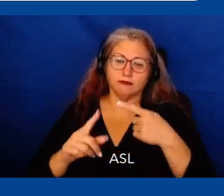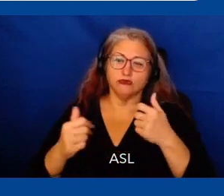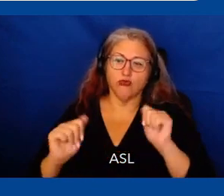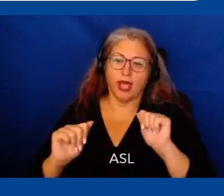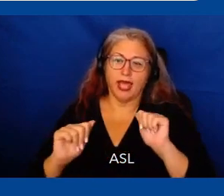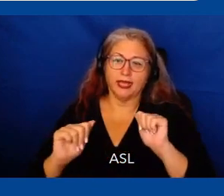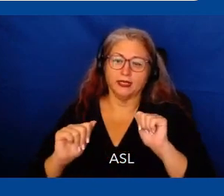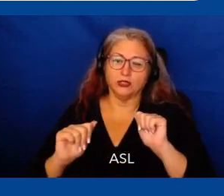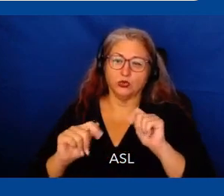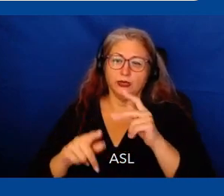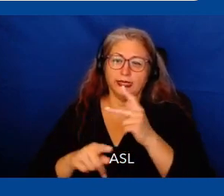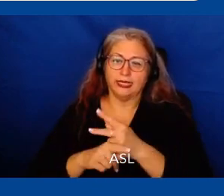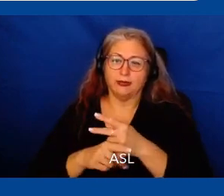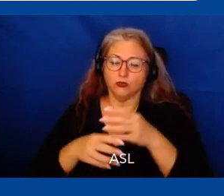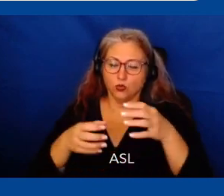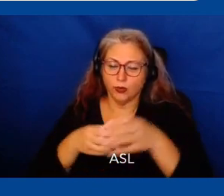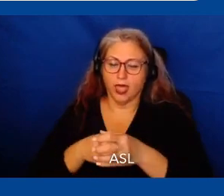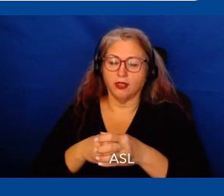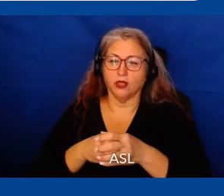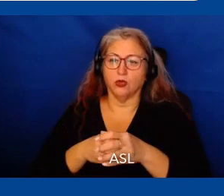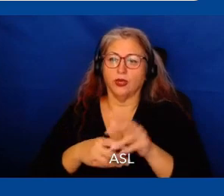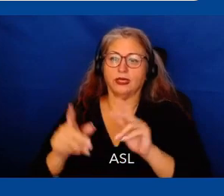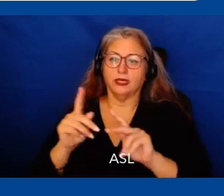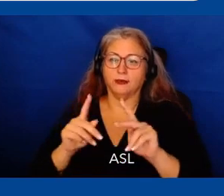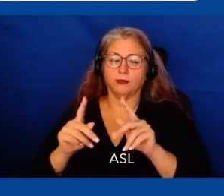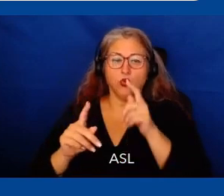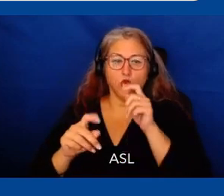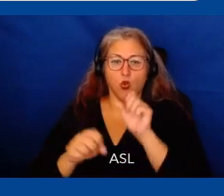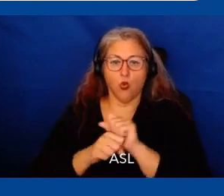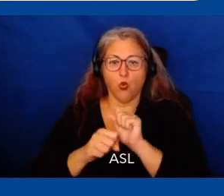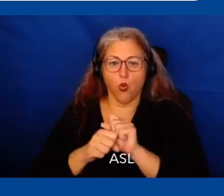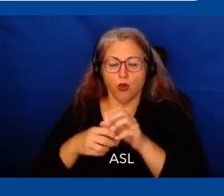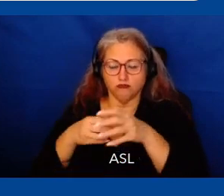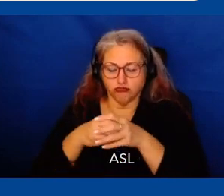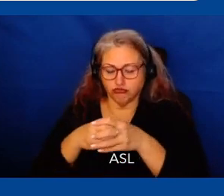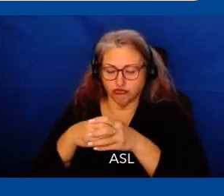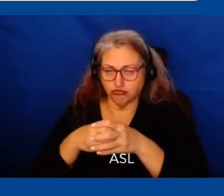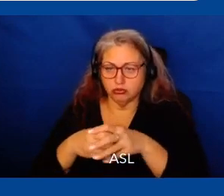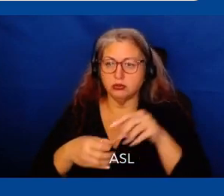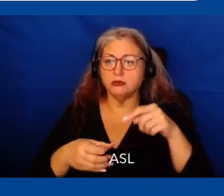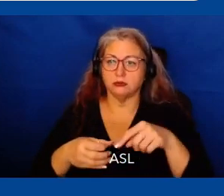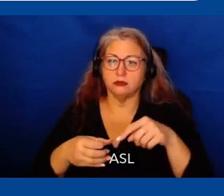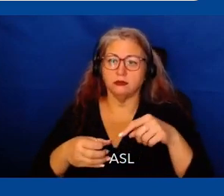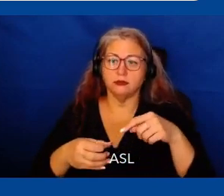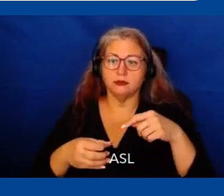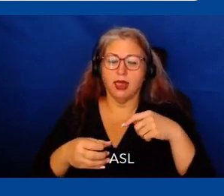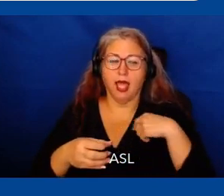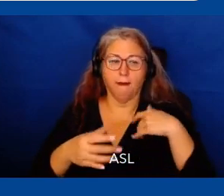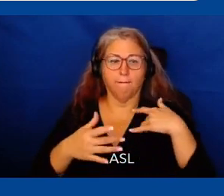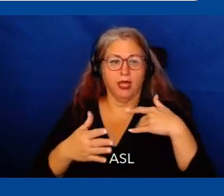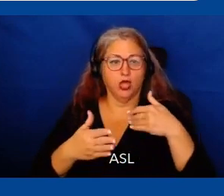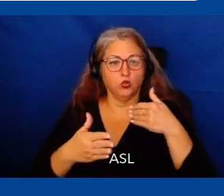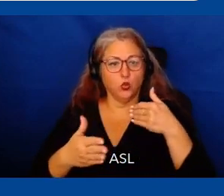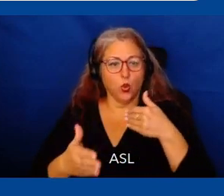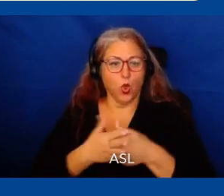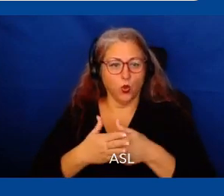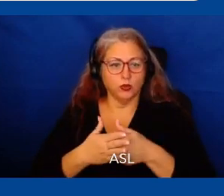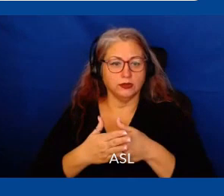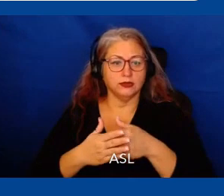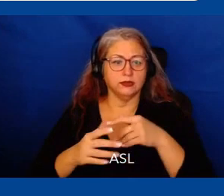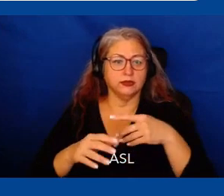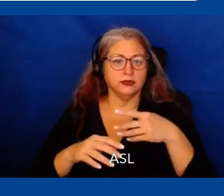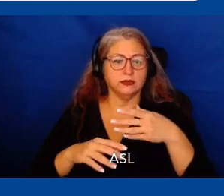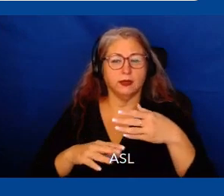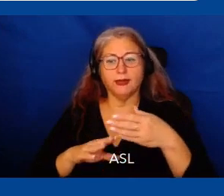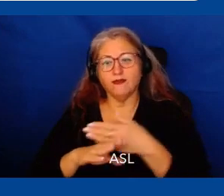stay together with the people with which I'm working with. Like I'm very close, like before,